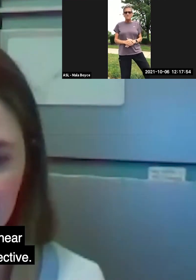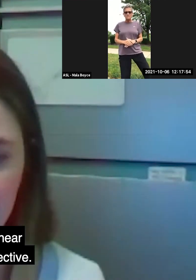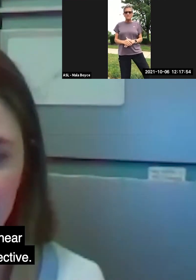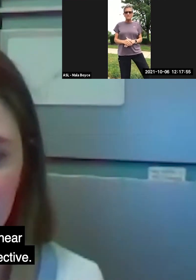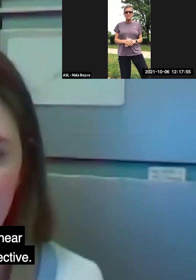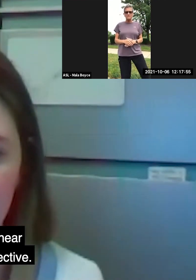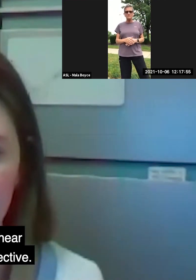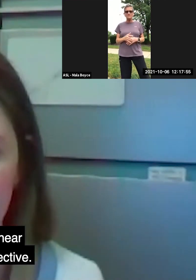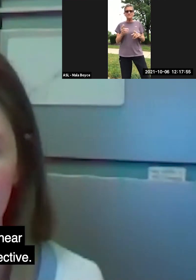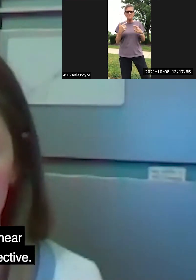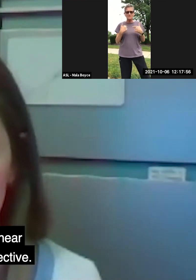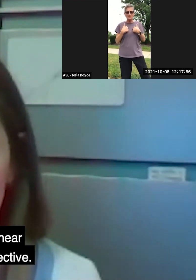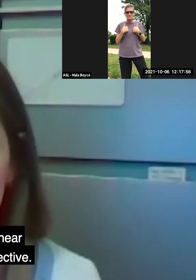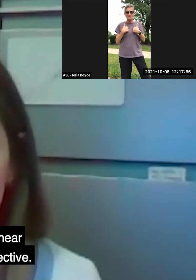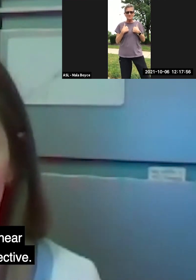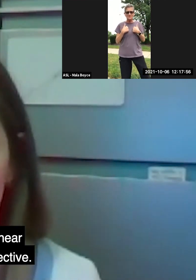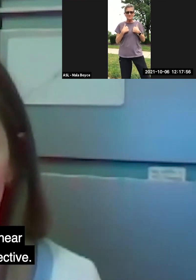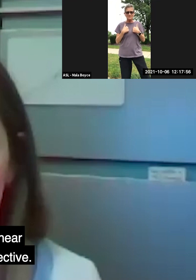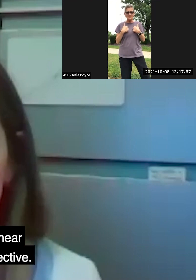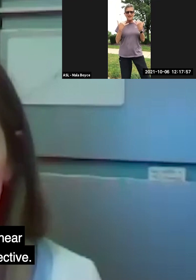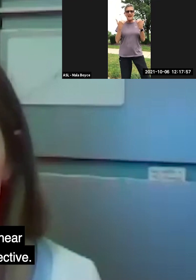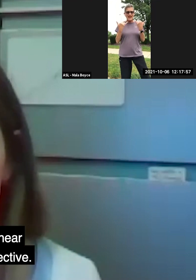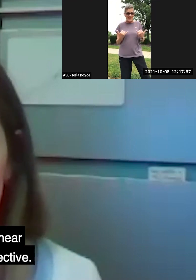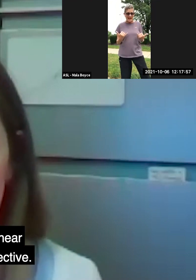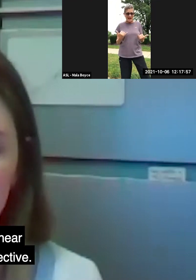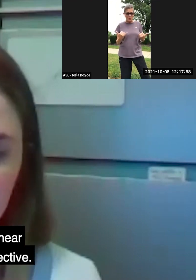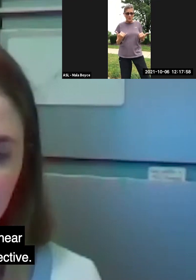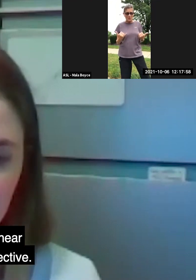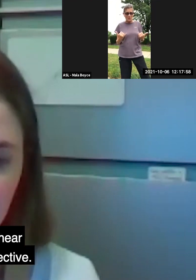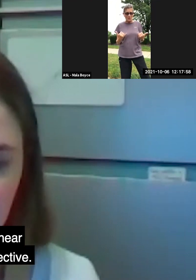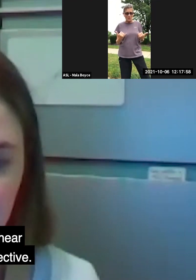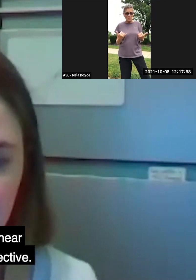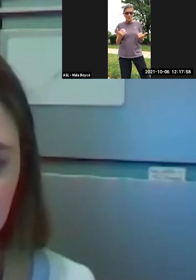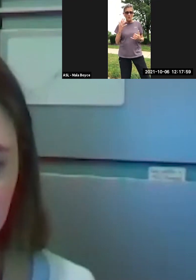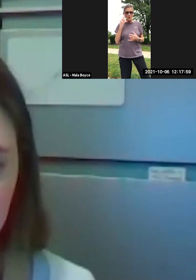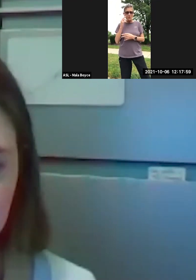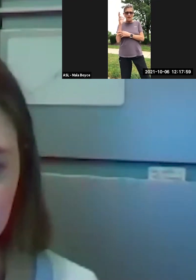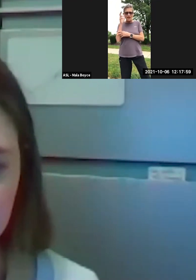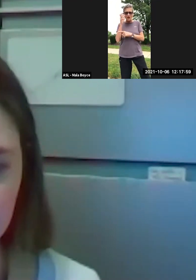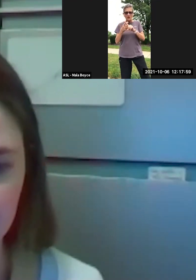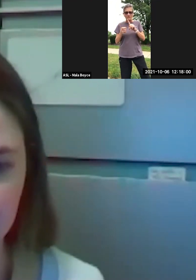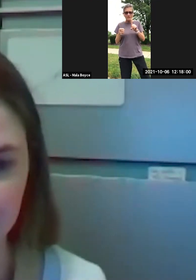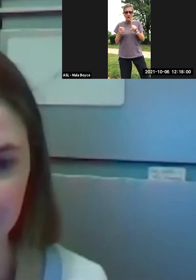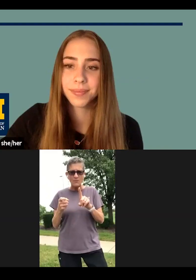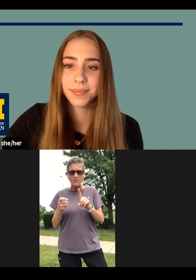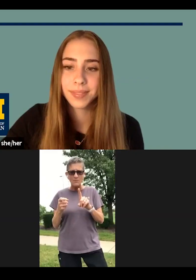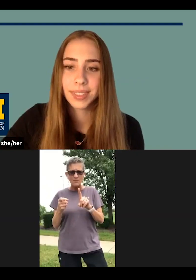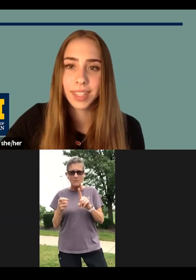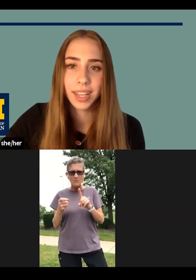Okay, now we will hear from Natalie's perspective.